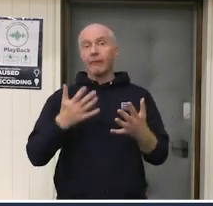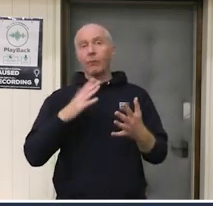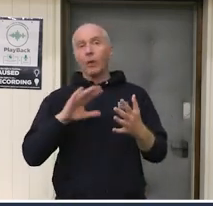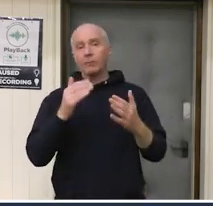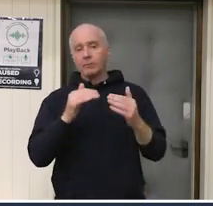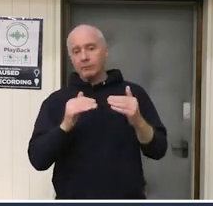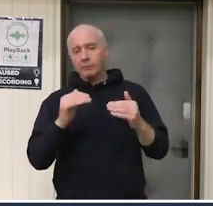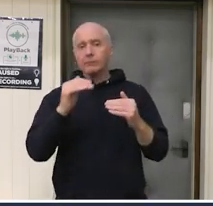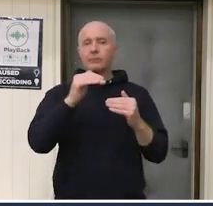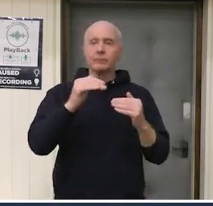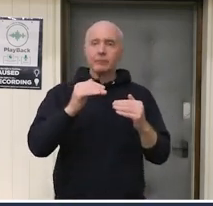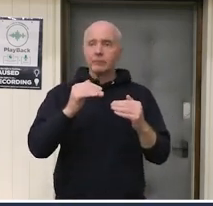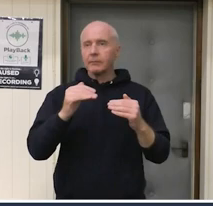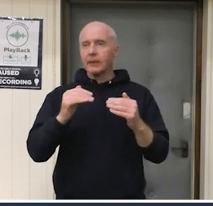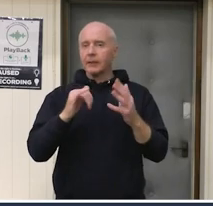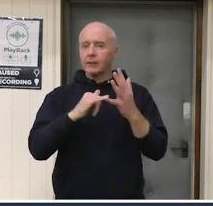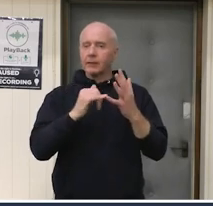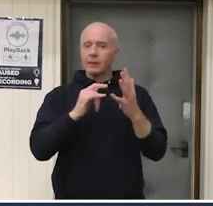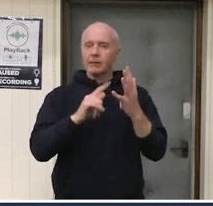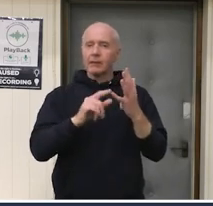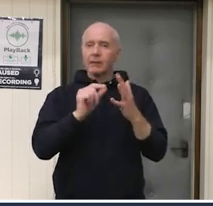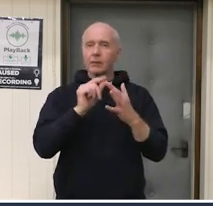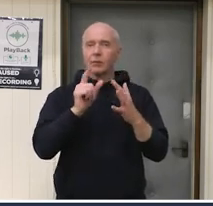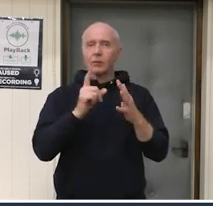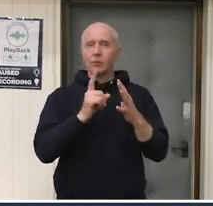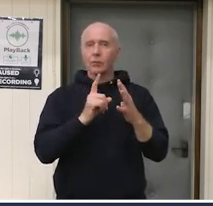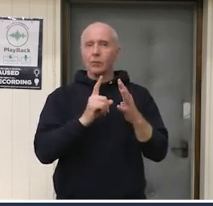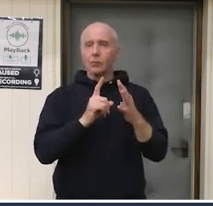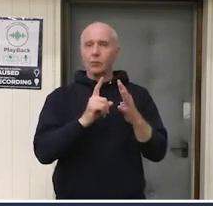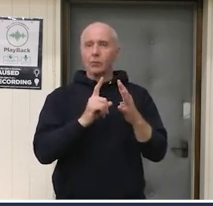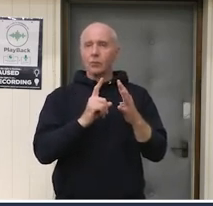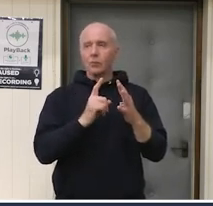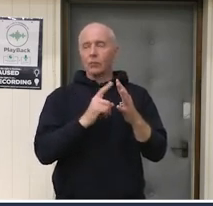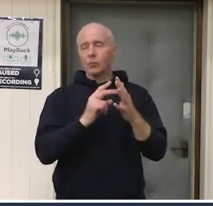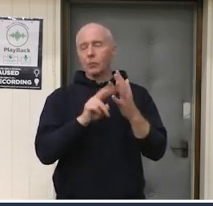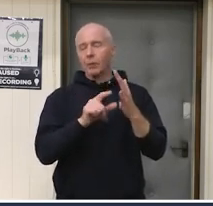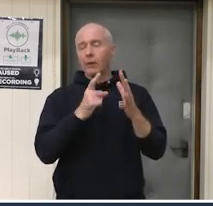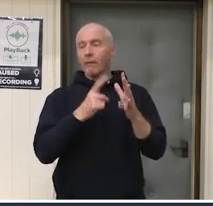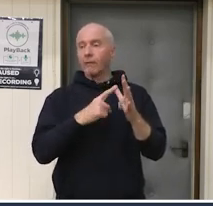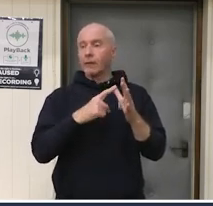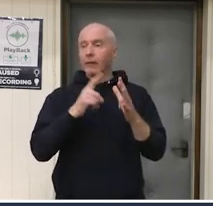like higher Z particles, right? So heavier particles.